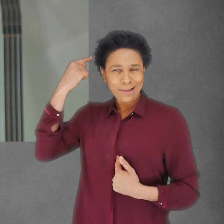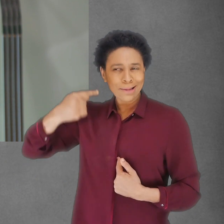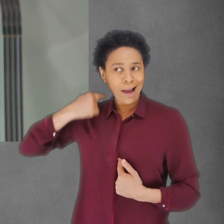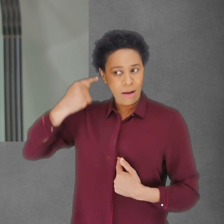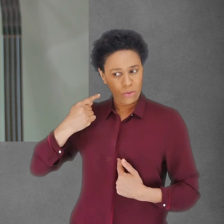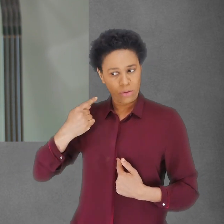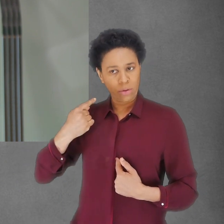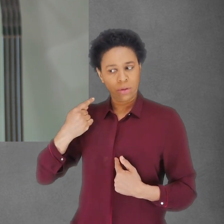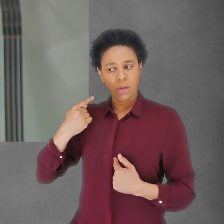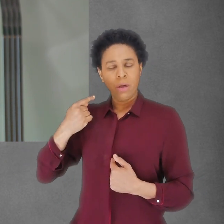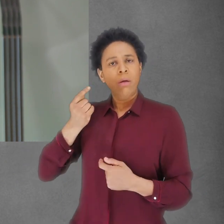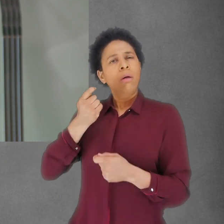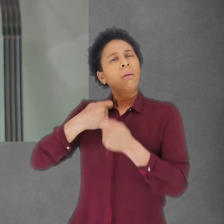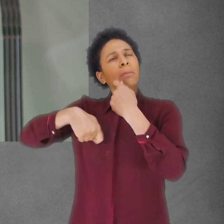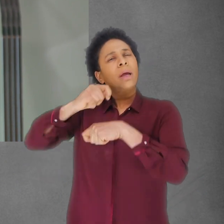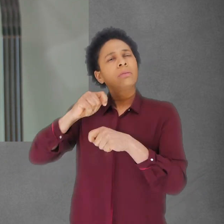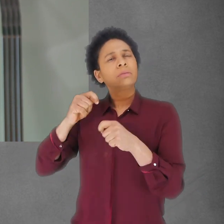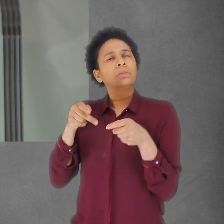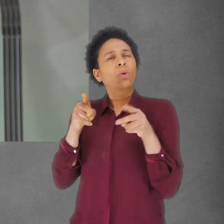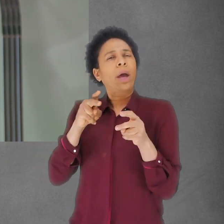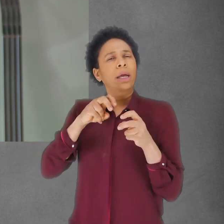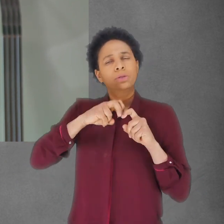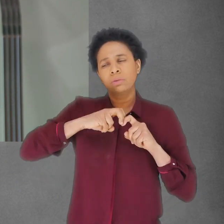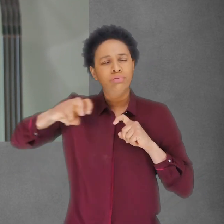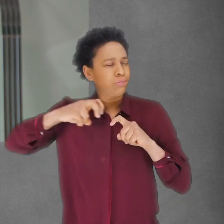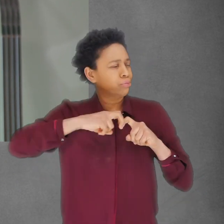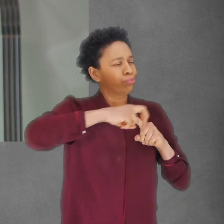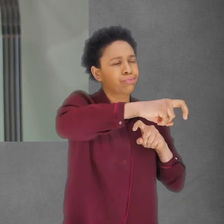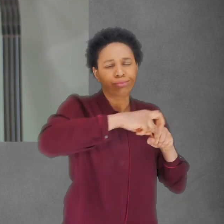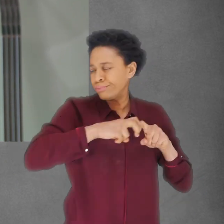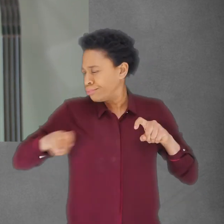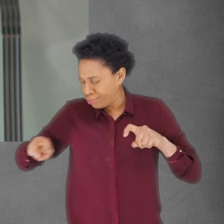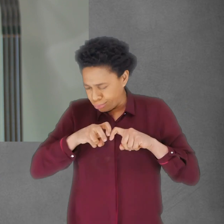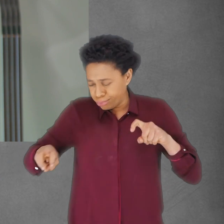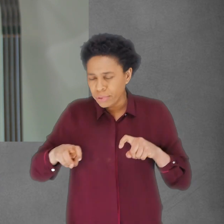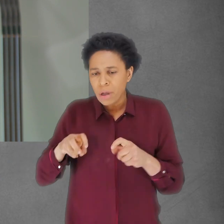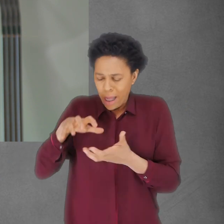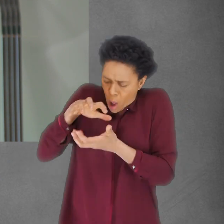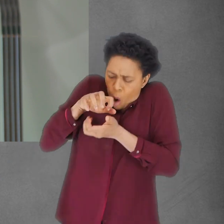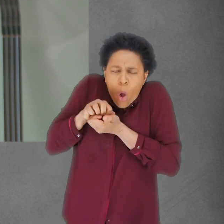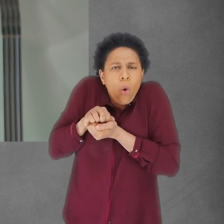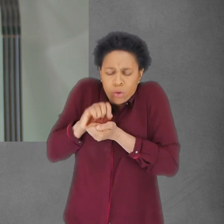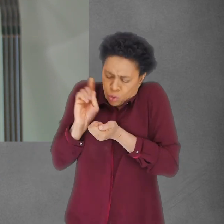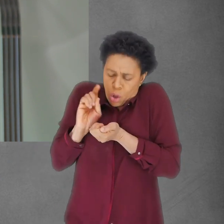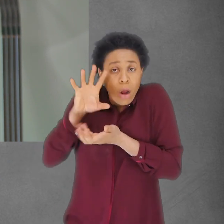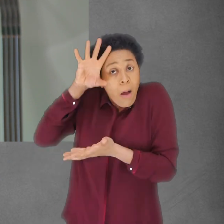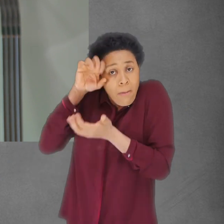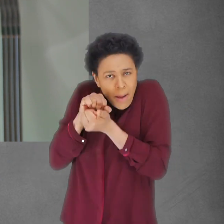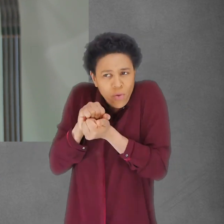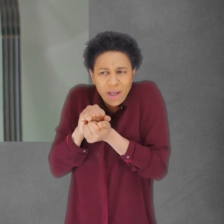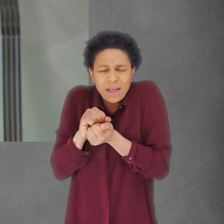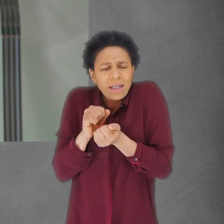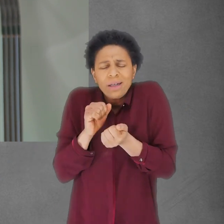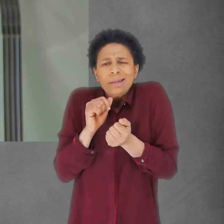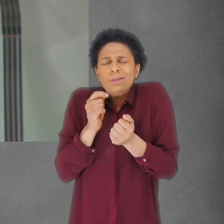for me, is something that is transportative. It's also a vessel that is able to hold